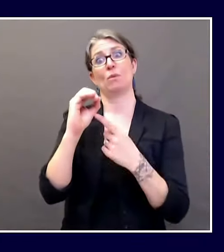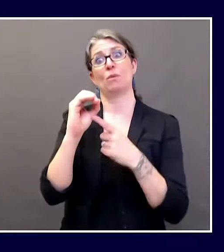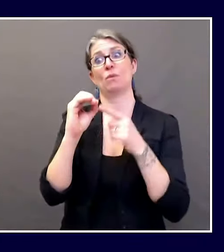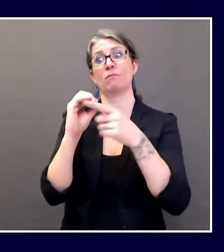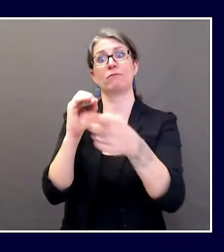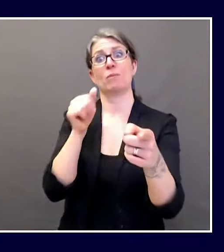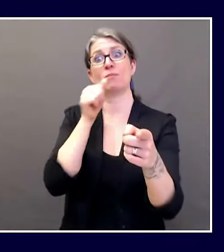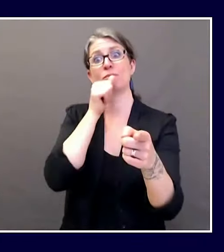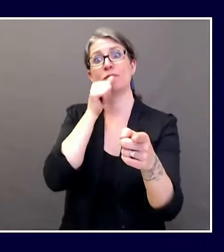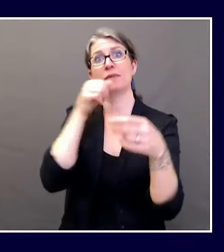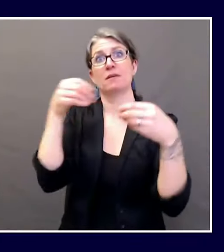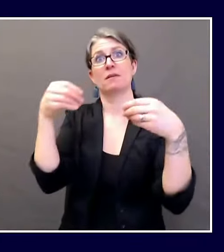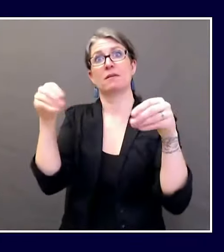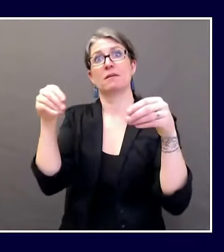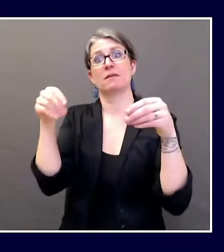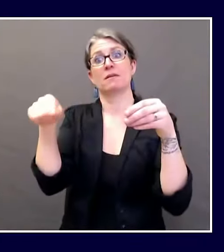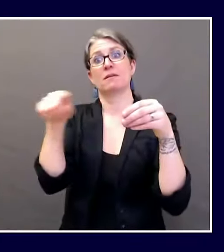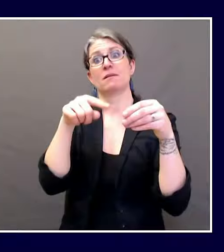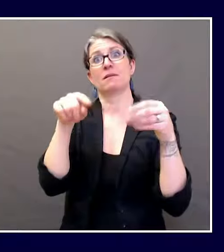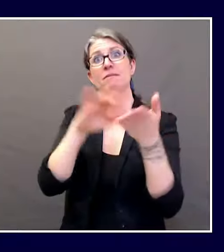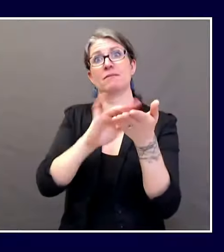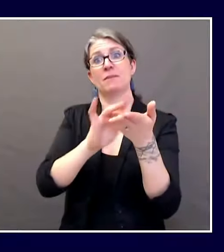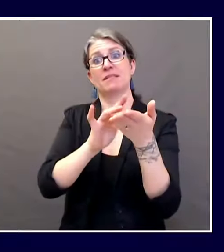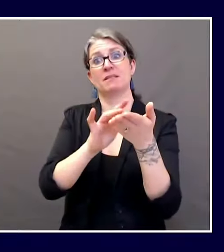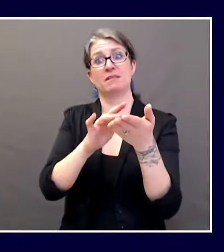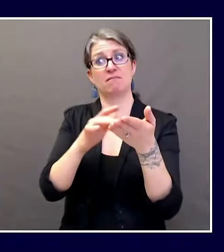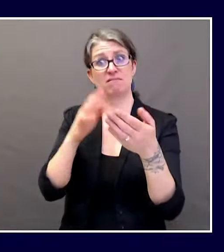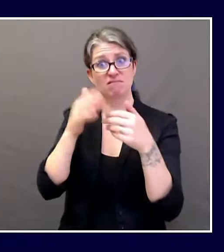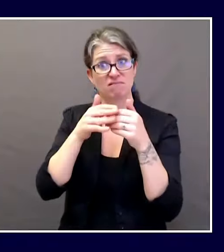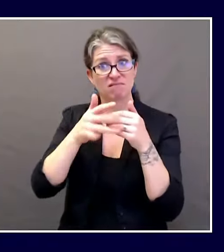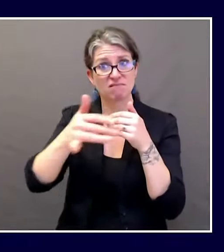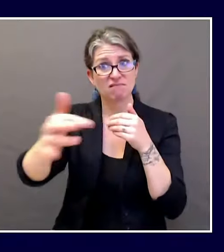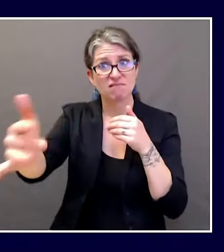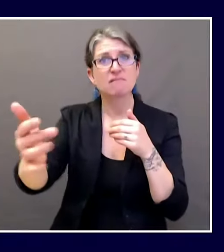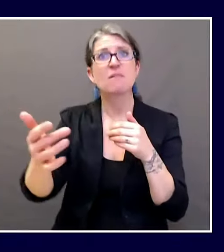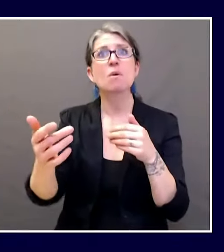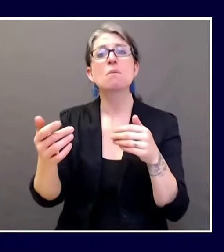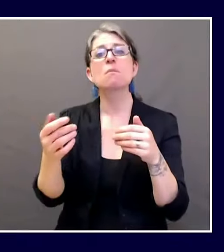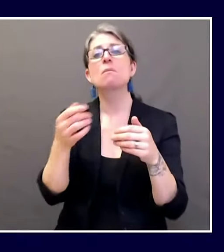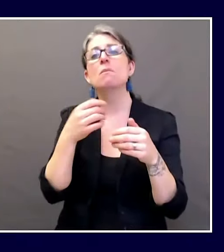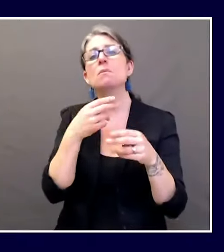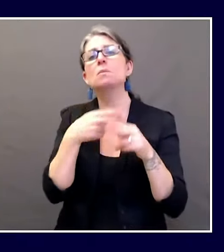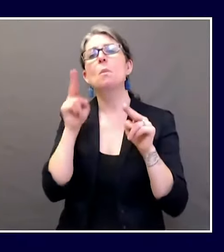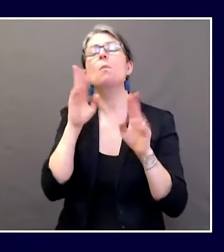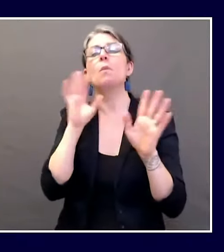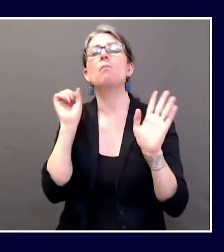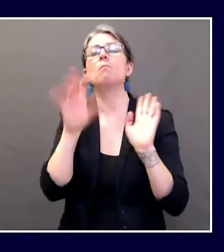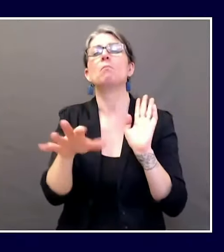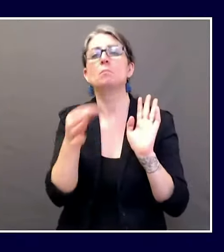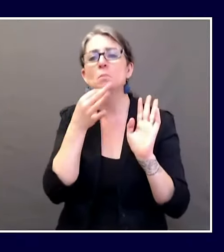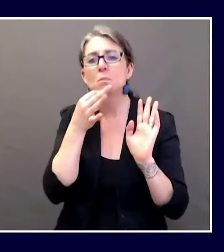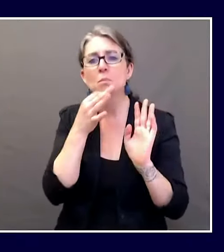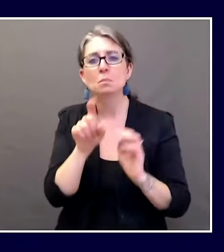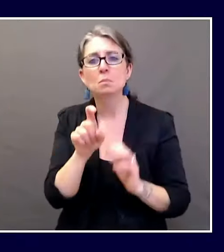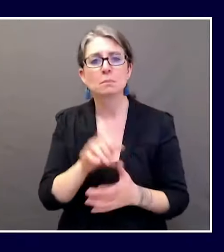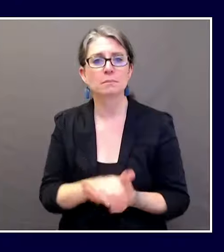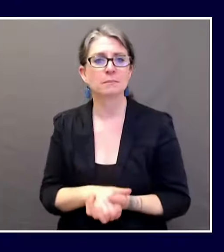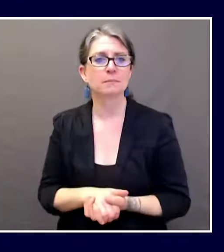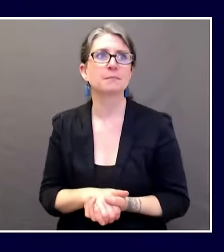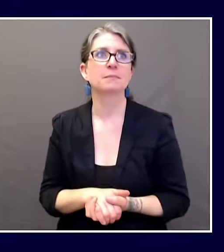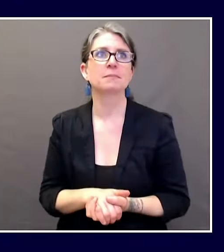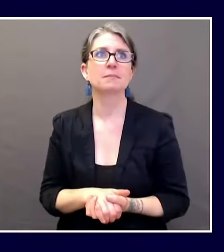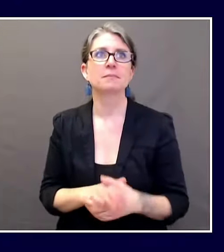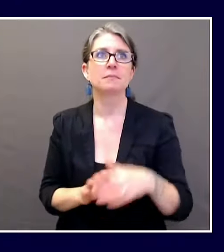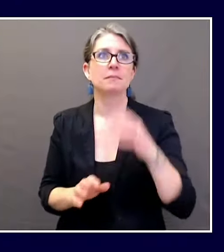out what their mission is going to be. I don't just allocate vaccine and then figure out where they're going to go. I want to have a clear